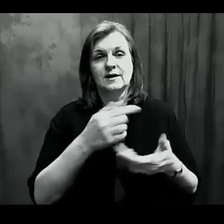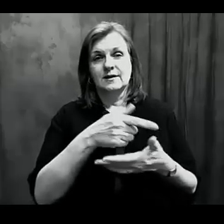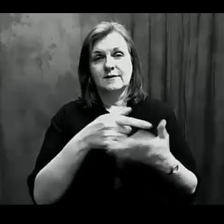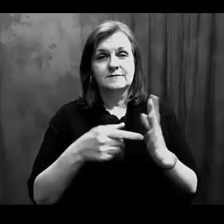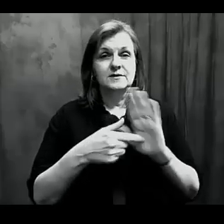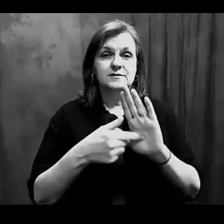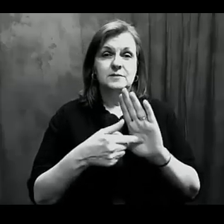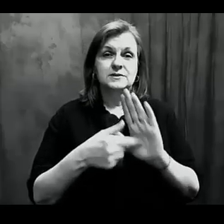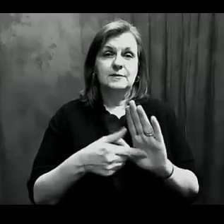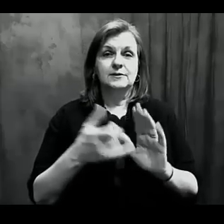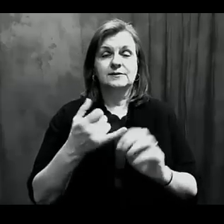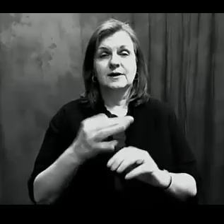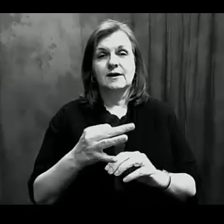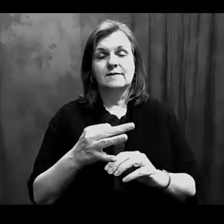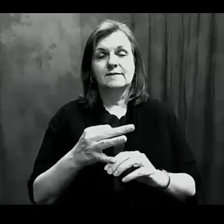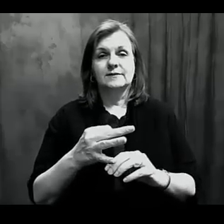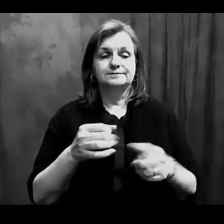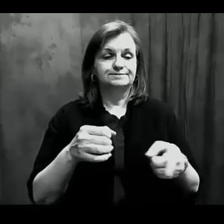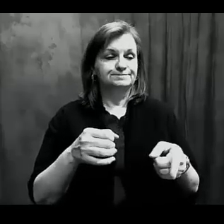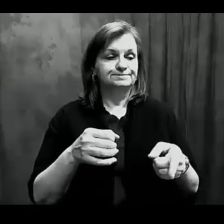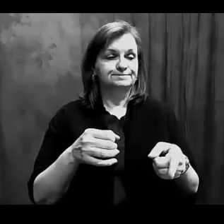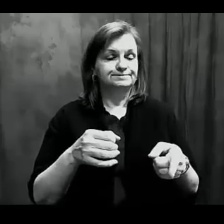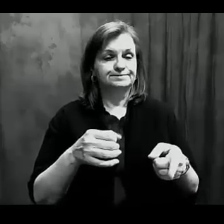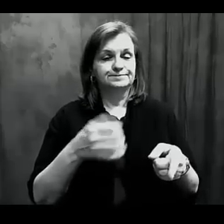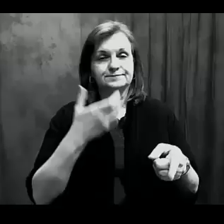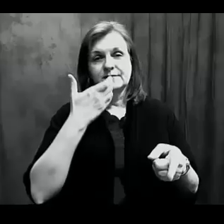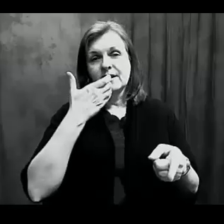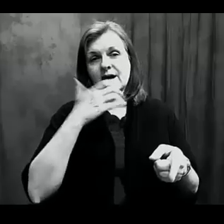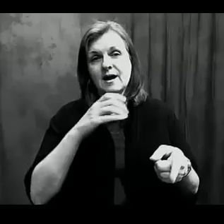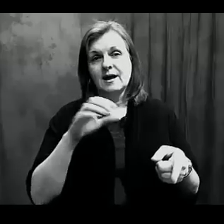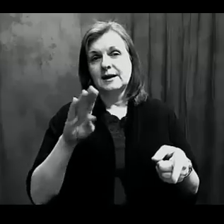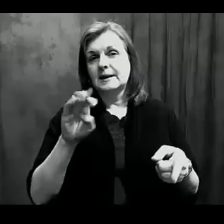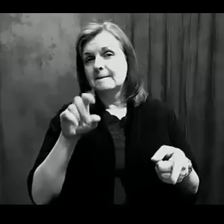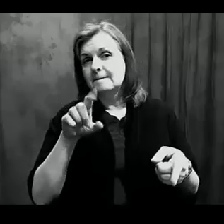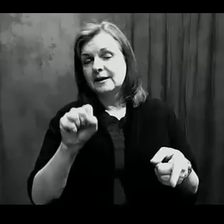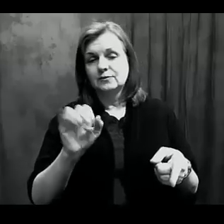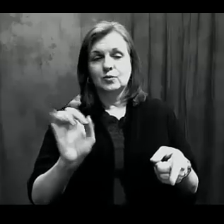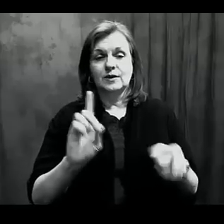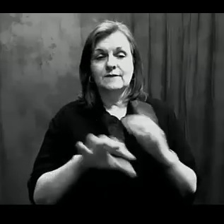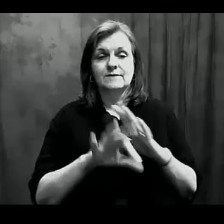We find them all over the place. So here are a couple of examples of